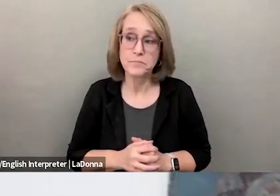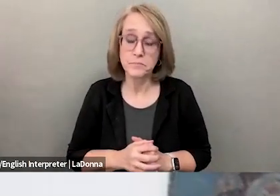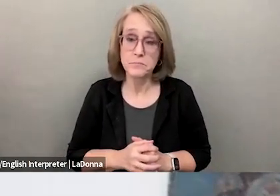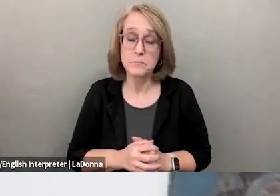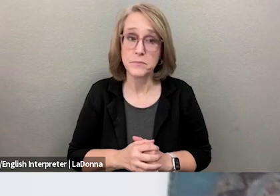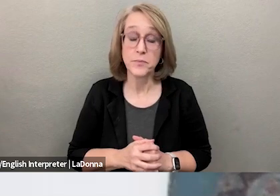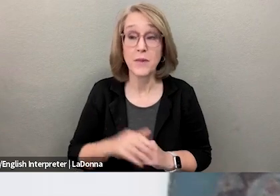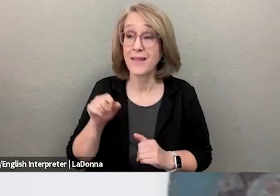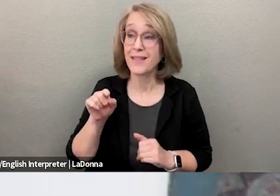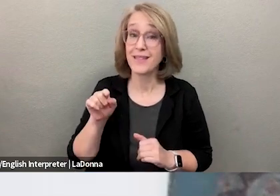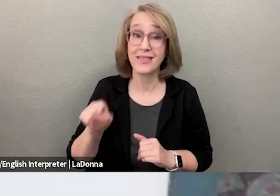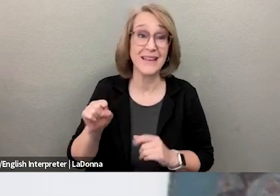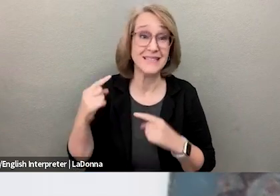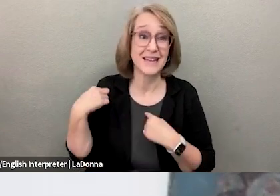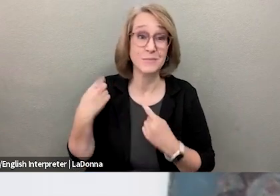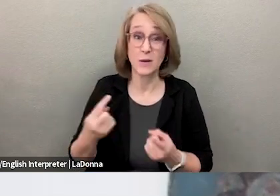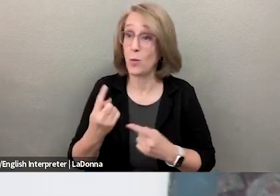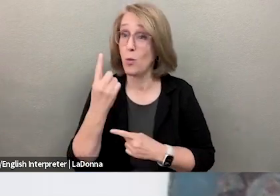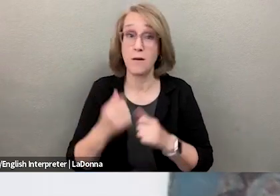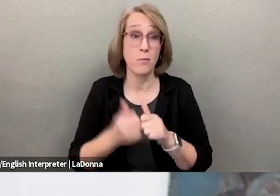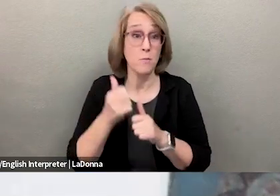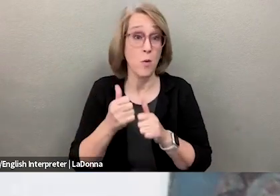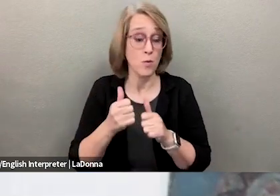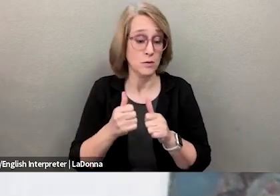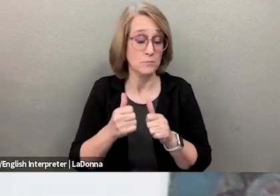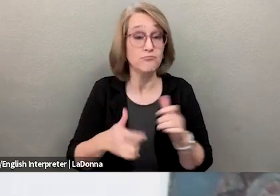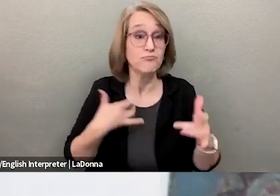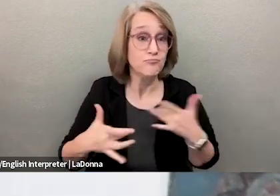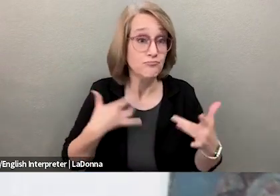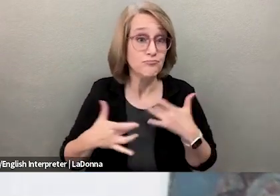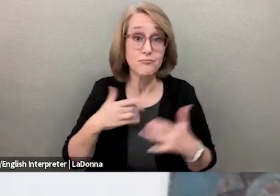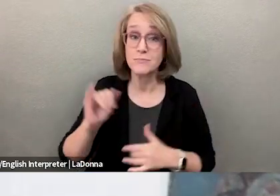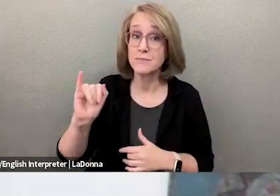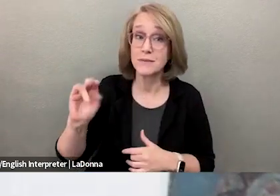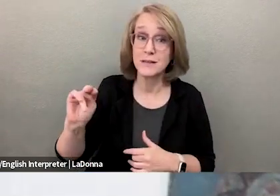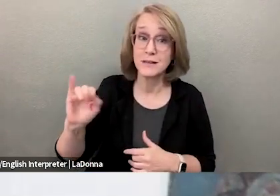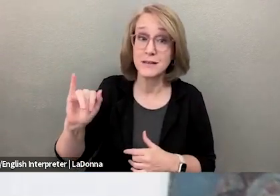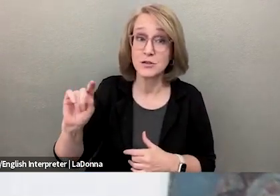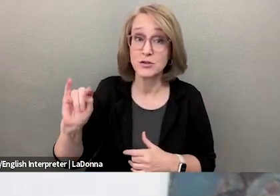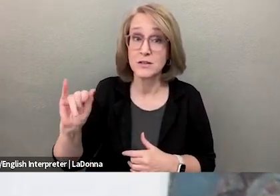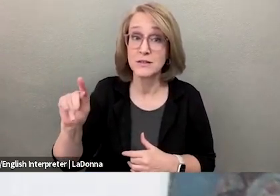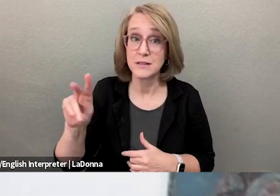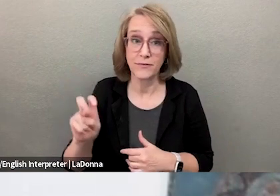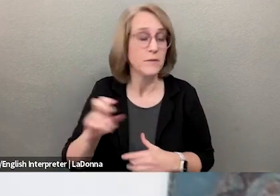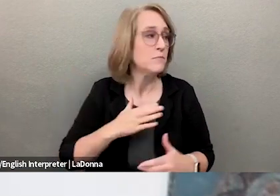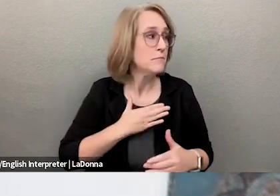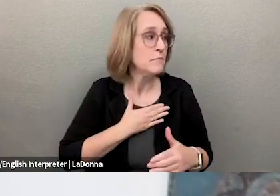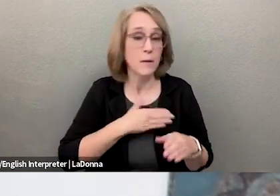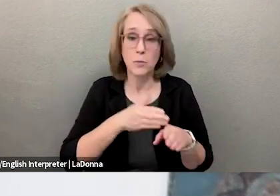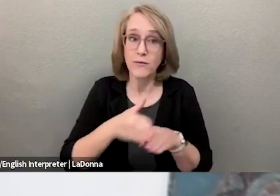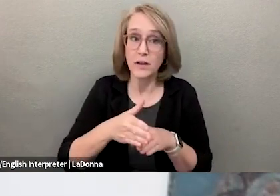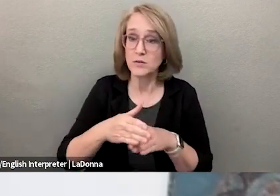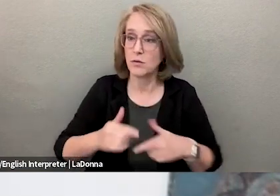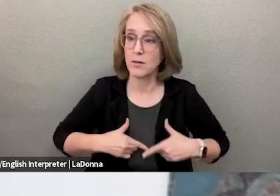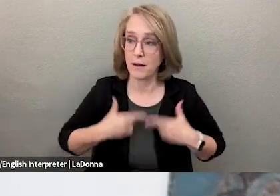the most exciting initiatives in my professional life, to simply observe